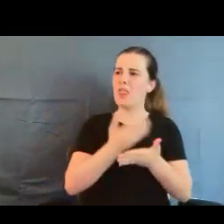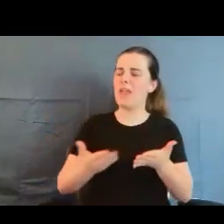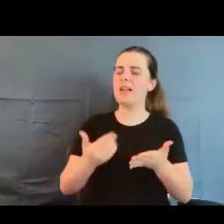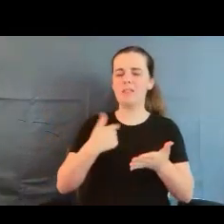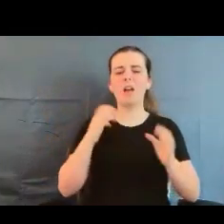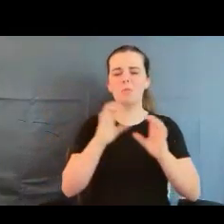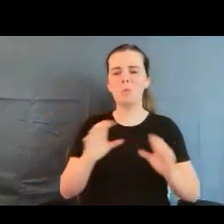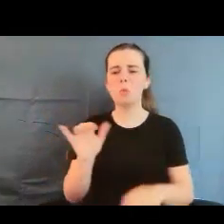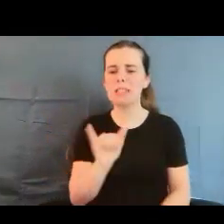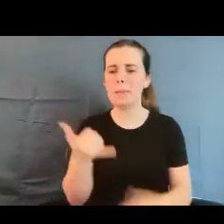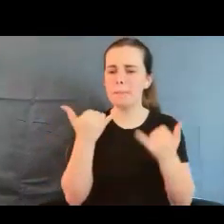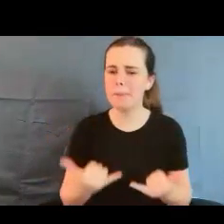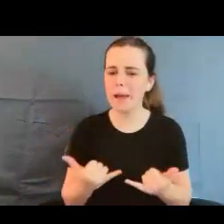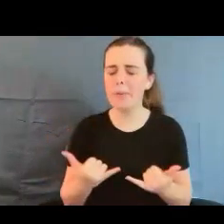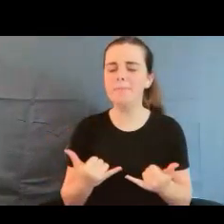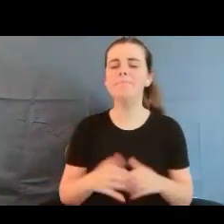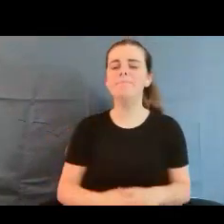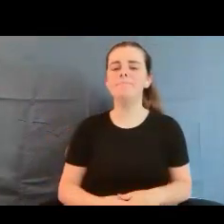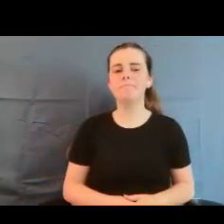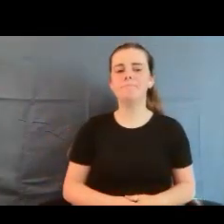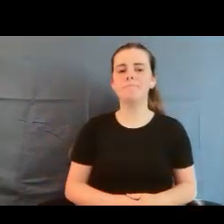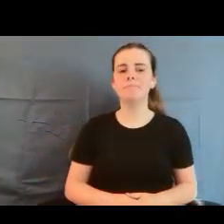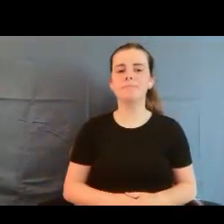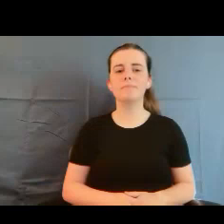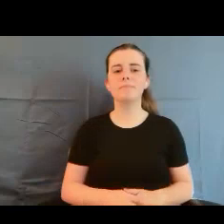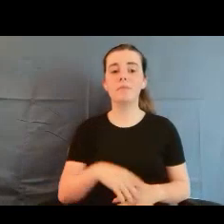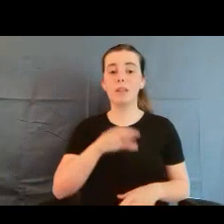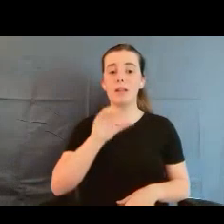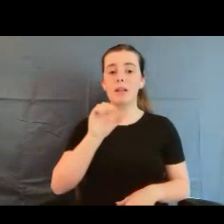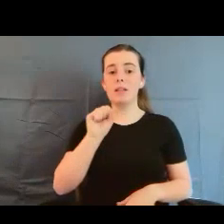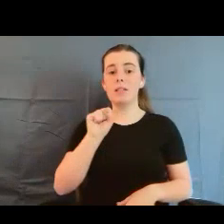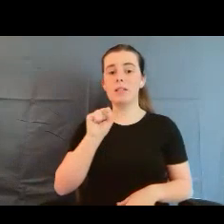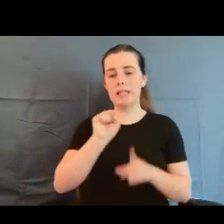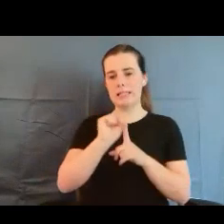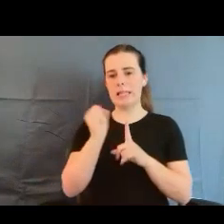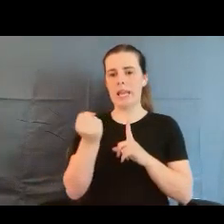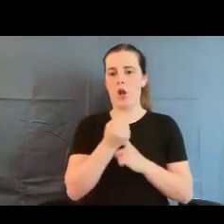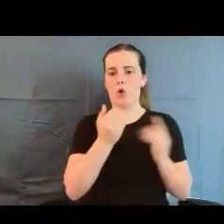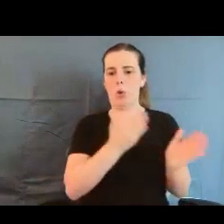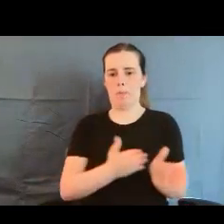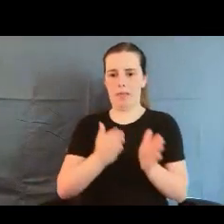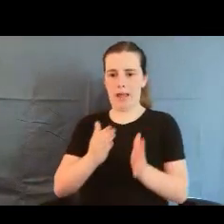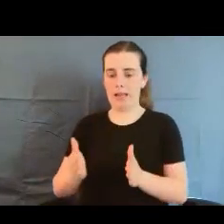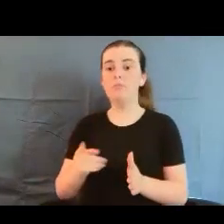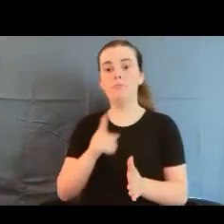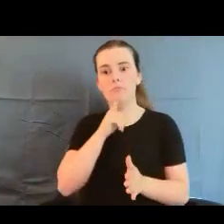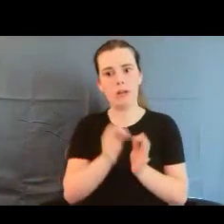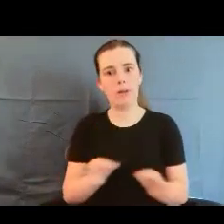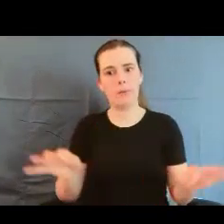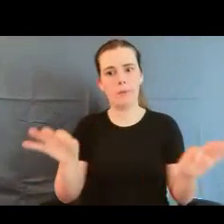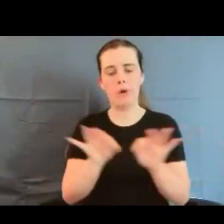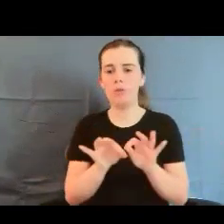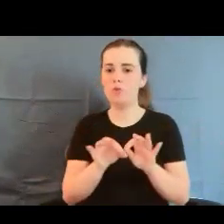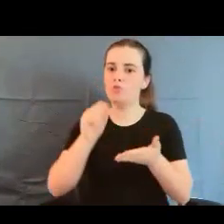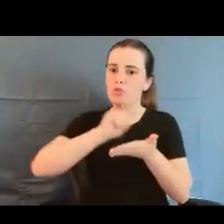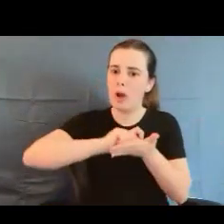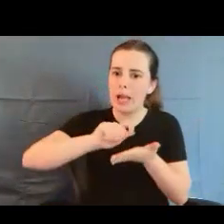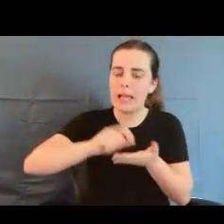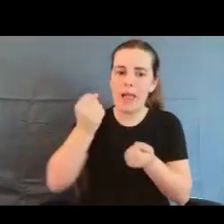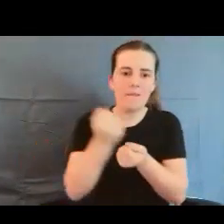is what I call scenario planning. So it's writing down in advance of this race everything that you think could happen, good or bad, and pre-planning